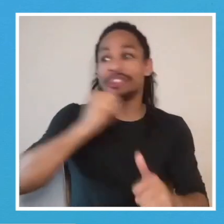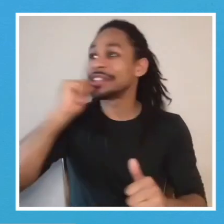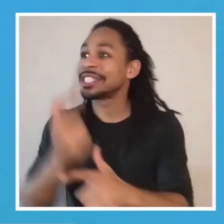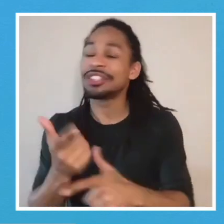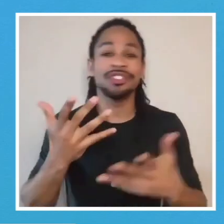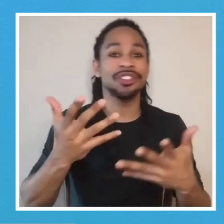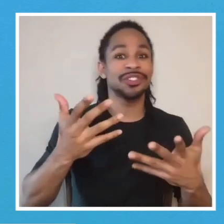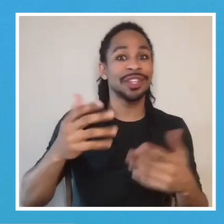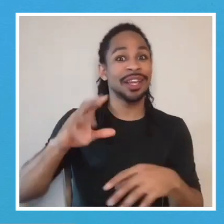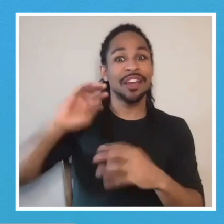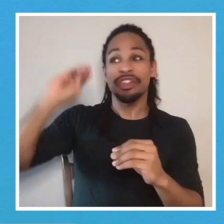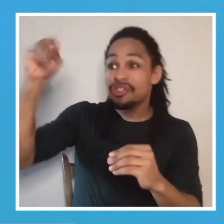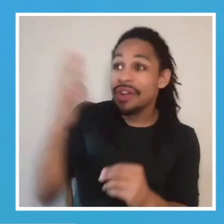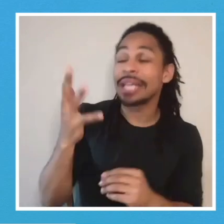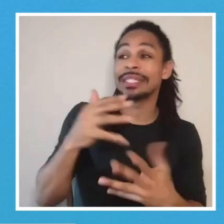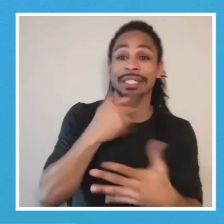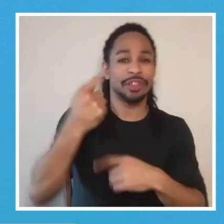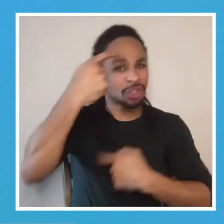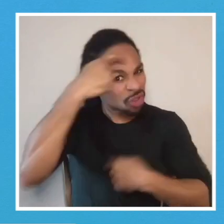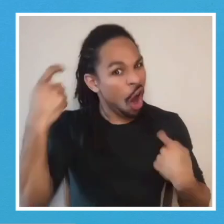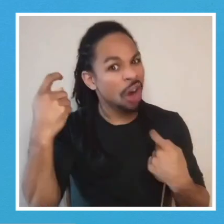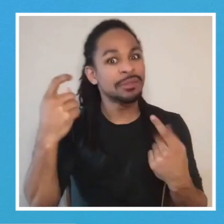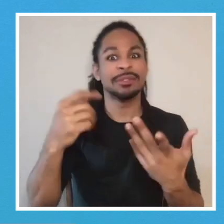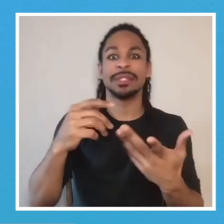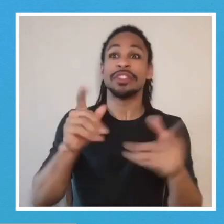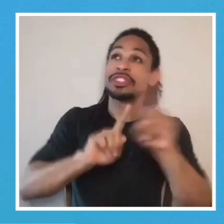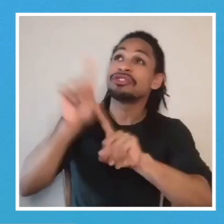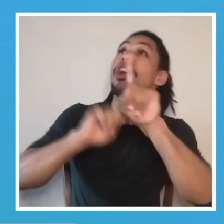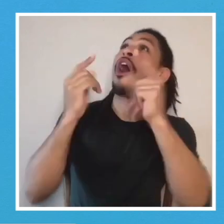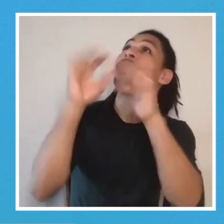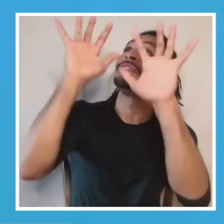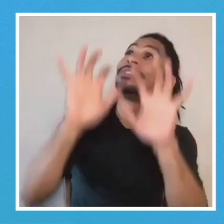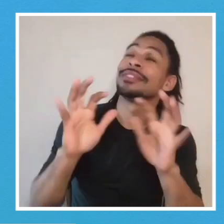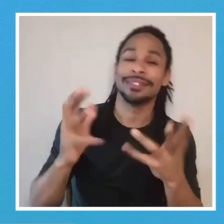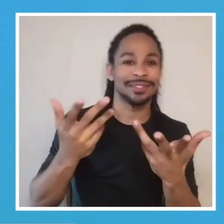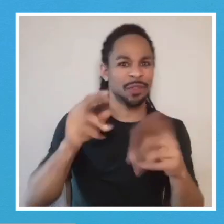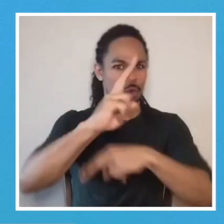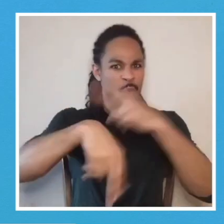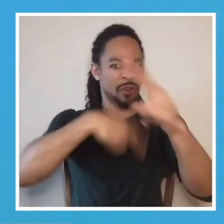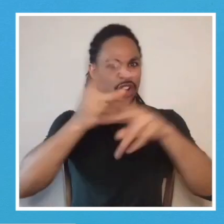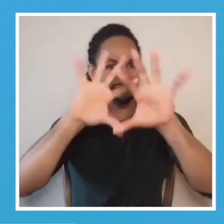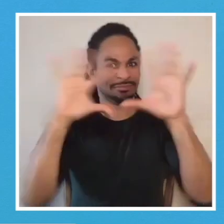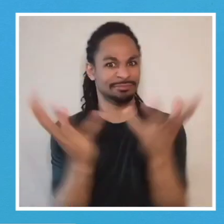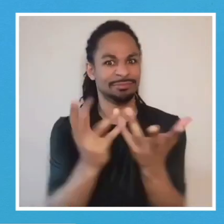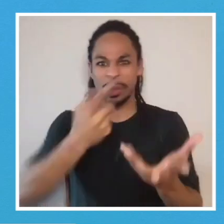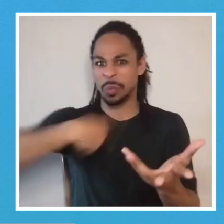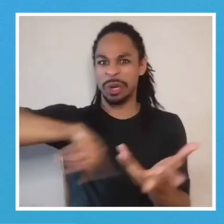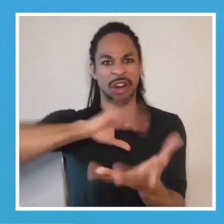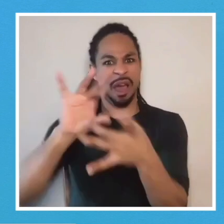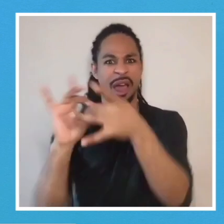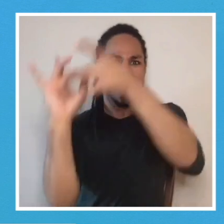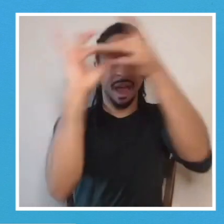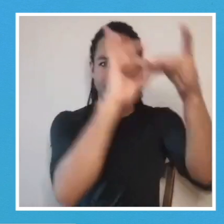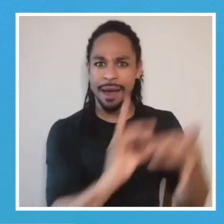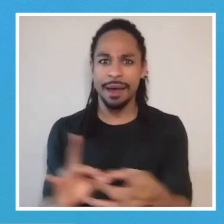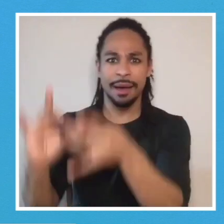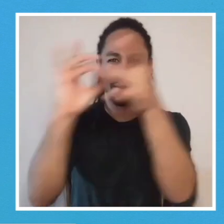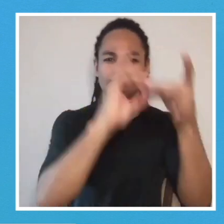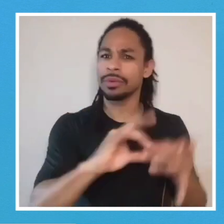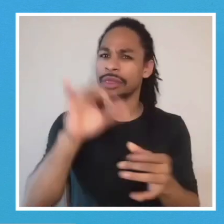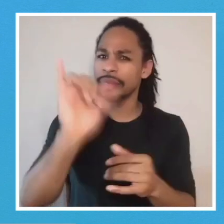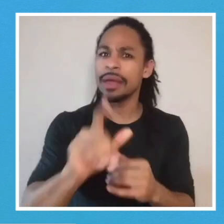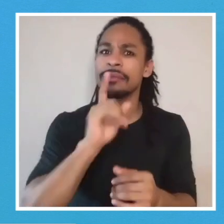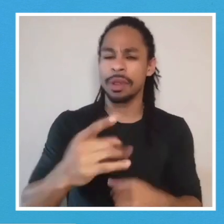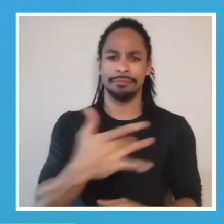stars and the universe. And so those things have resonated with me. They give me deep meaning. And